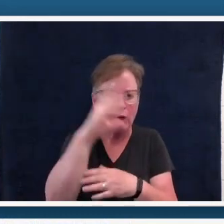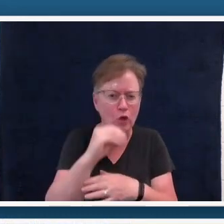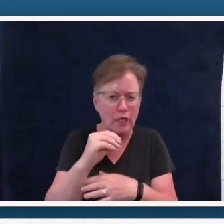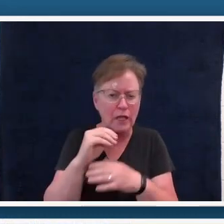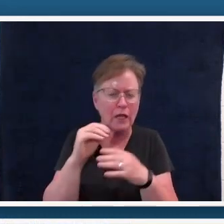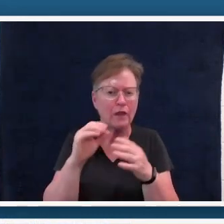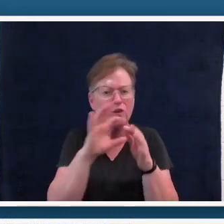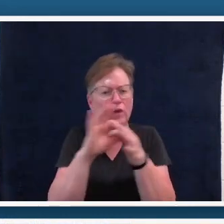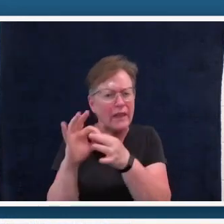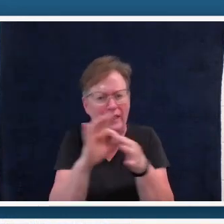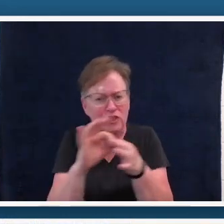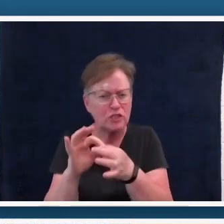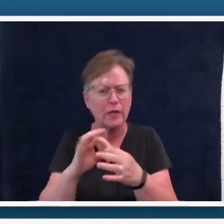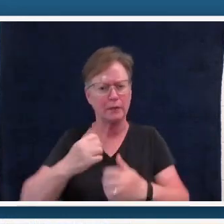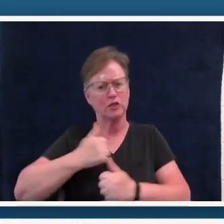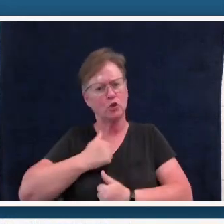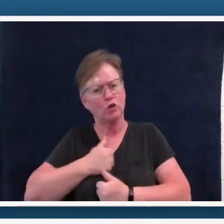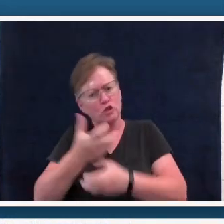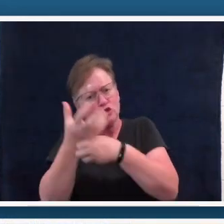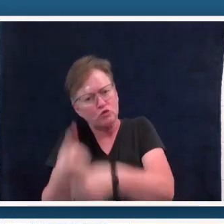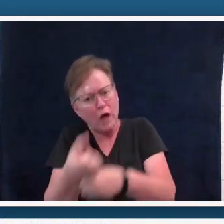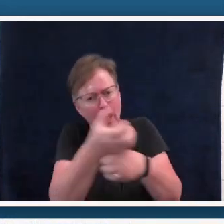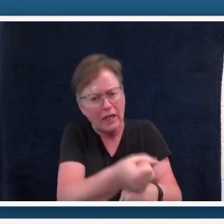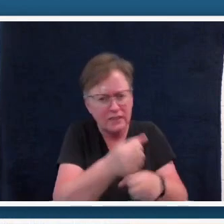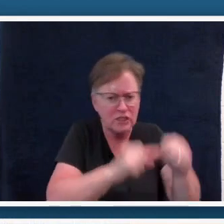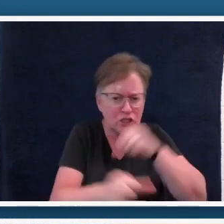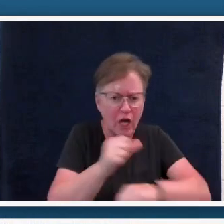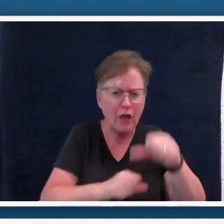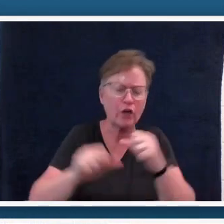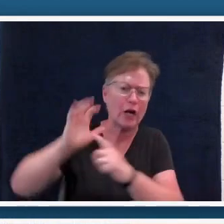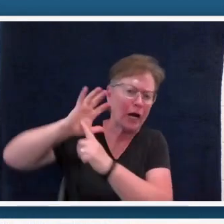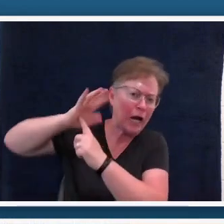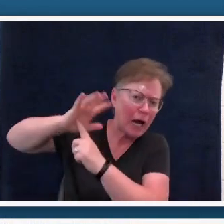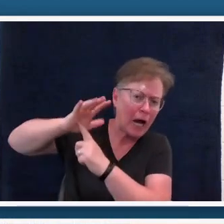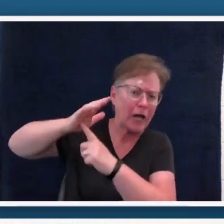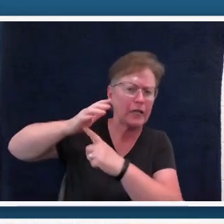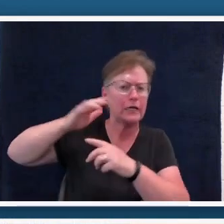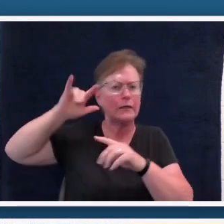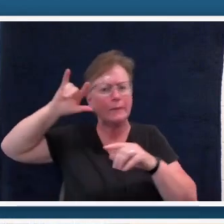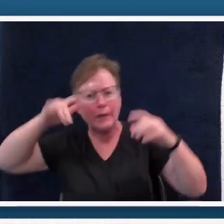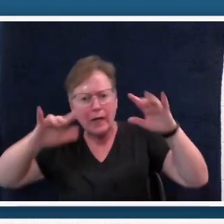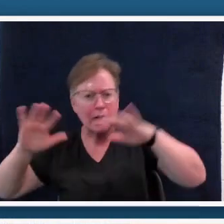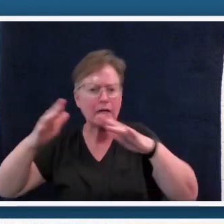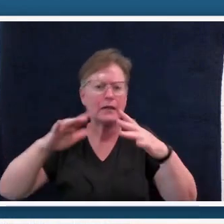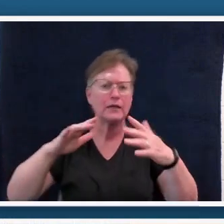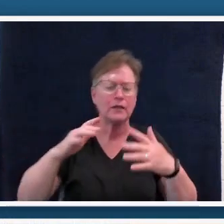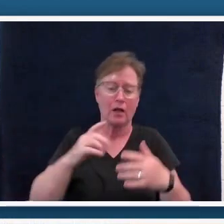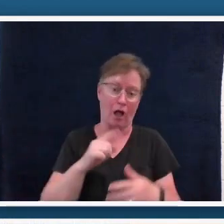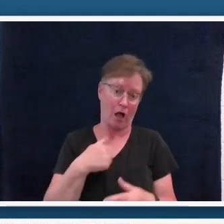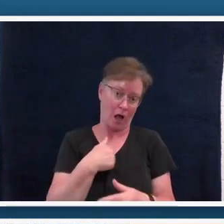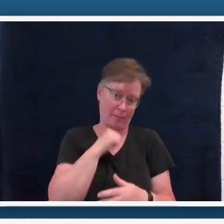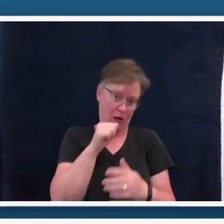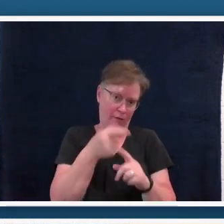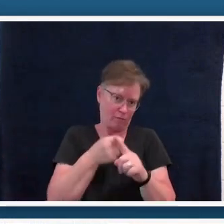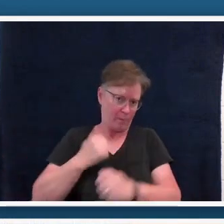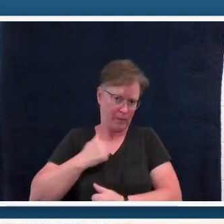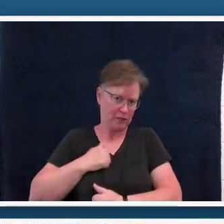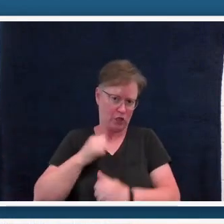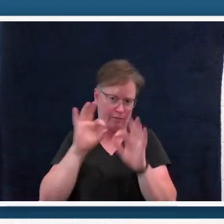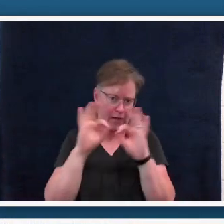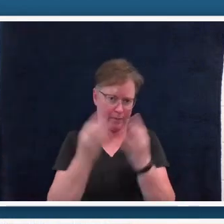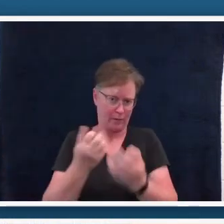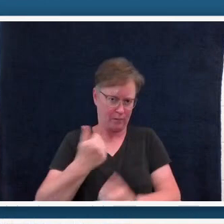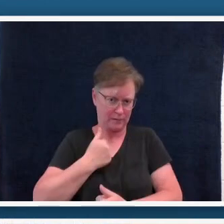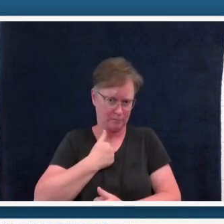another and the trust that they must have with each other, because of course, although I'm not from a military family myself, there is